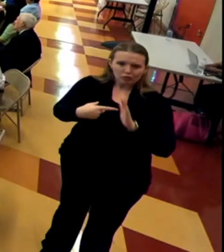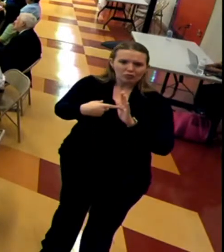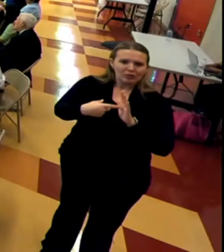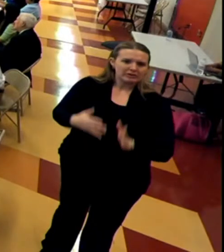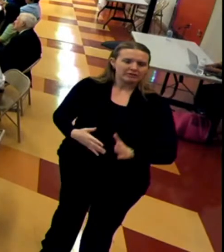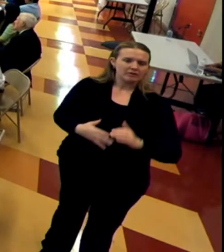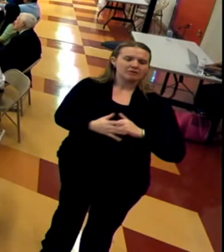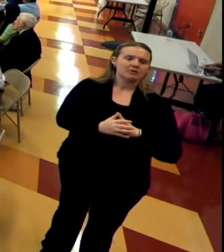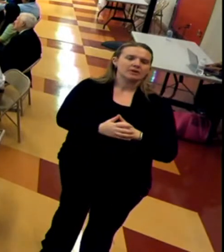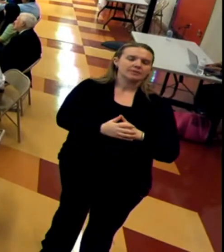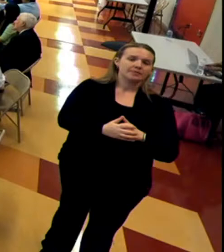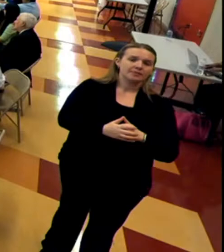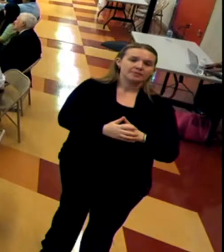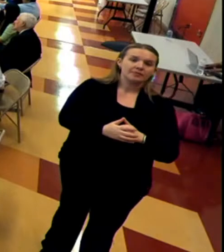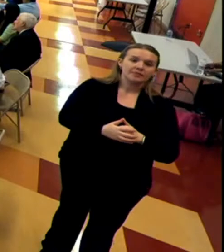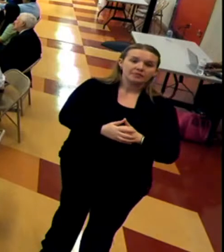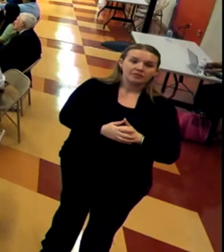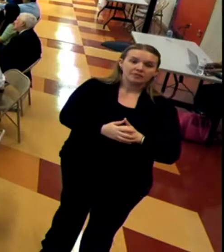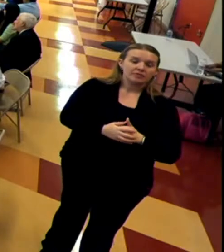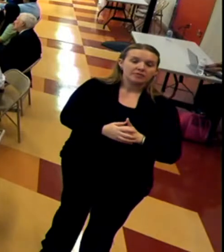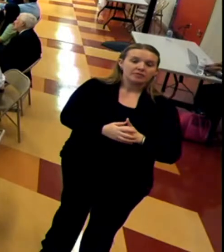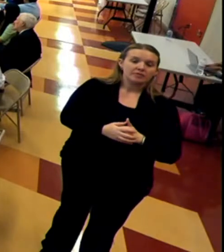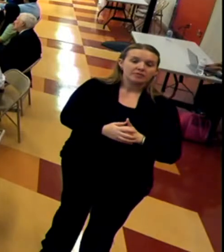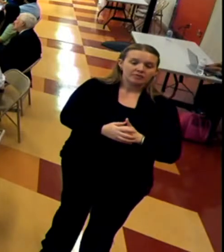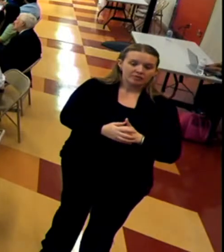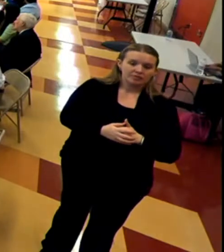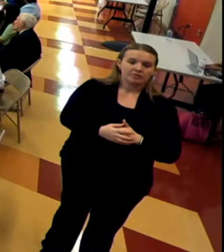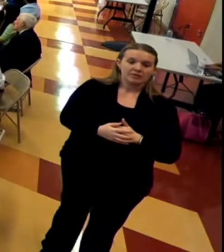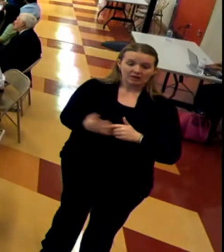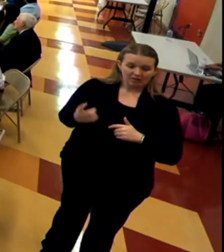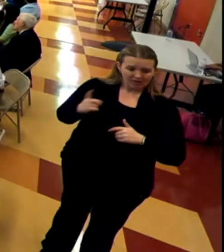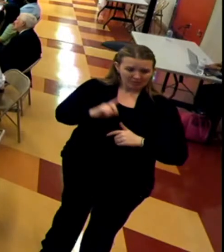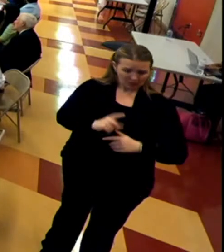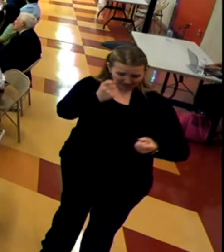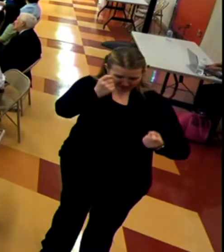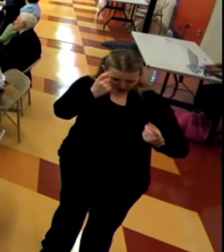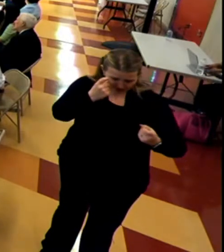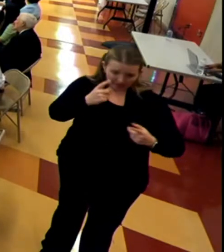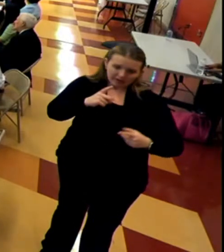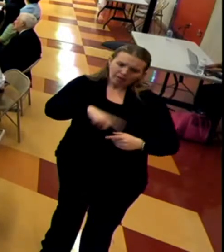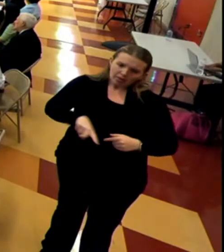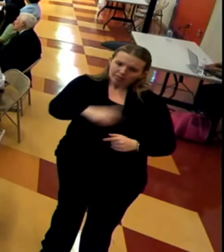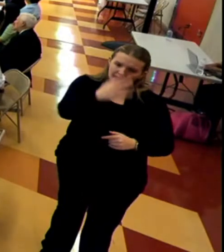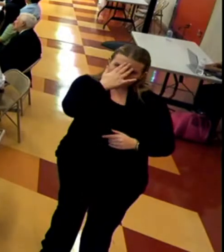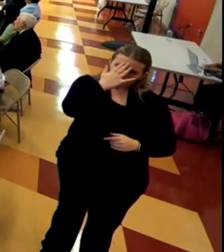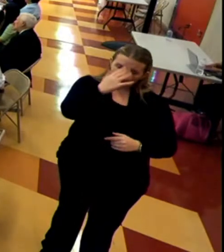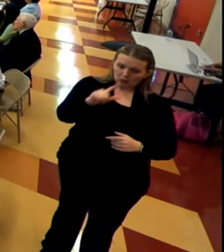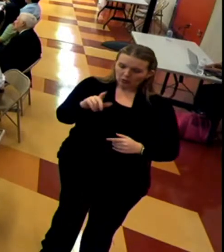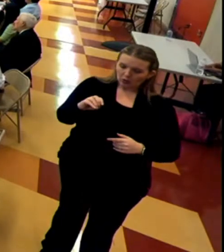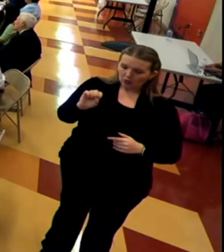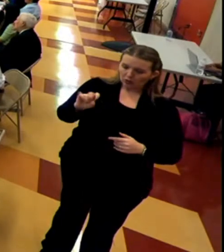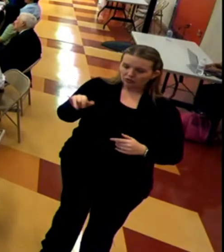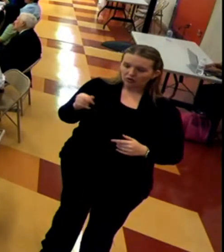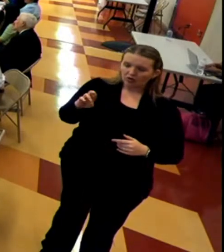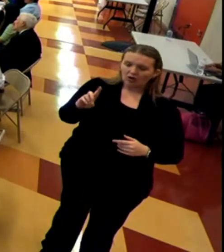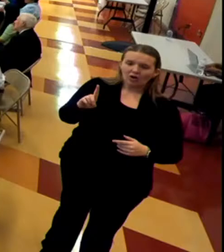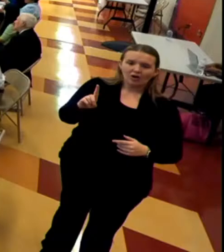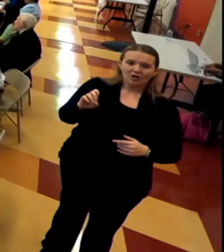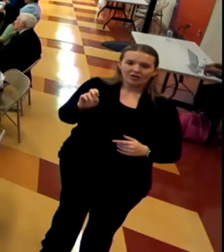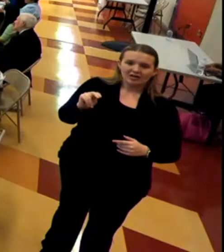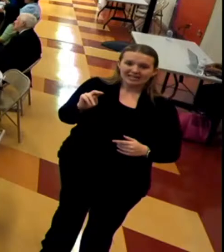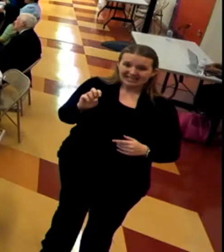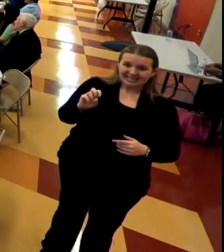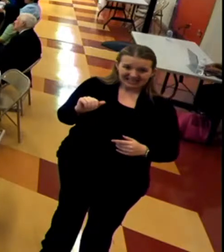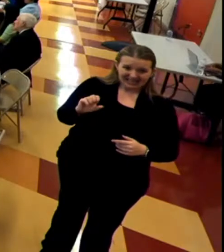and even coming with the understanding that they know that Los Jardines is going to have to give a little